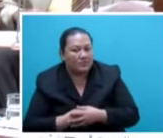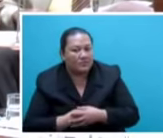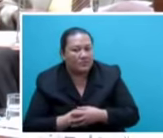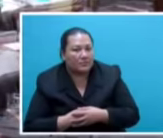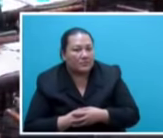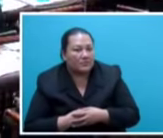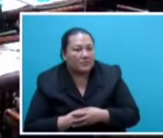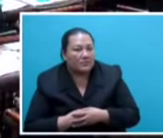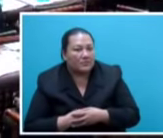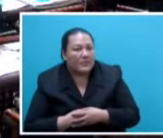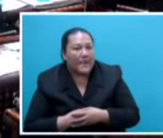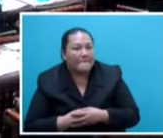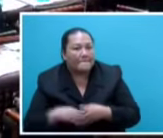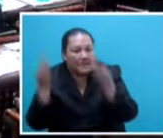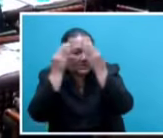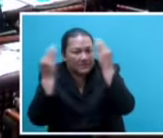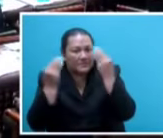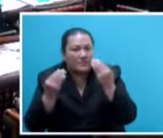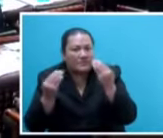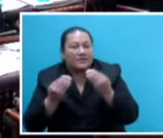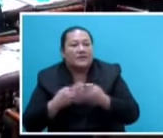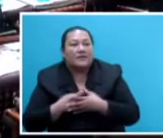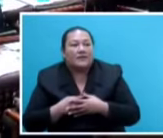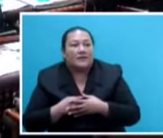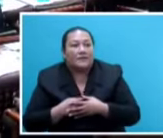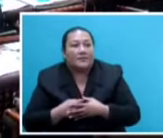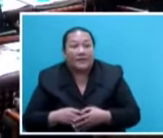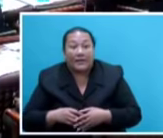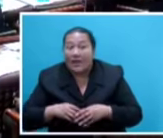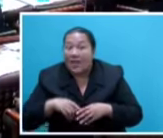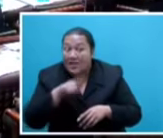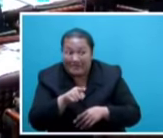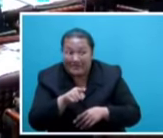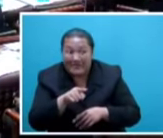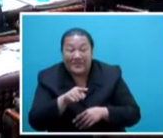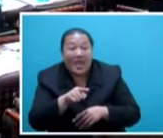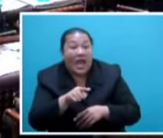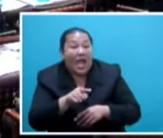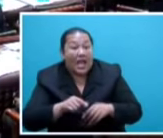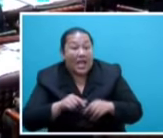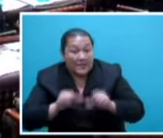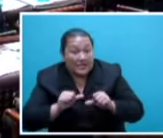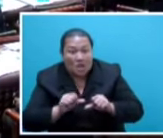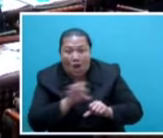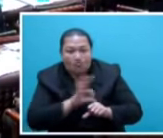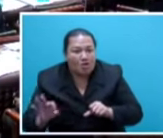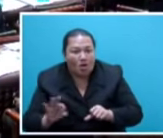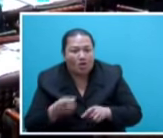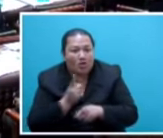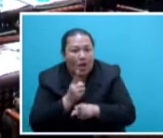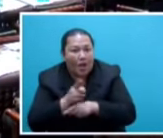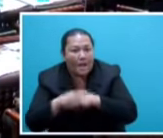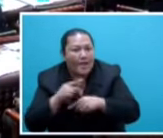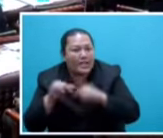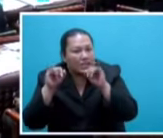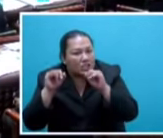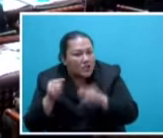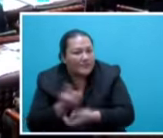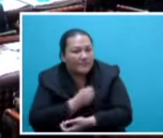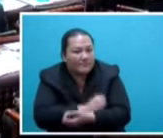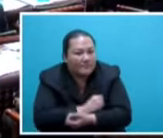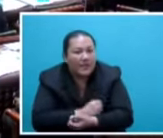Mr. Speaker, His Excellency did not address the hard drugs which have infiltrated our city schools and communities. Our